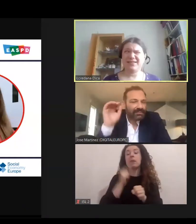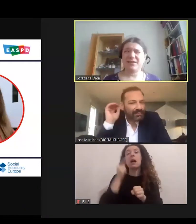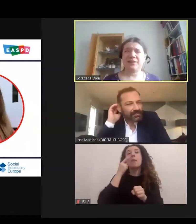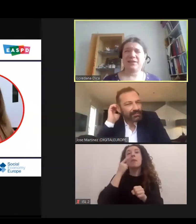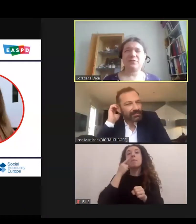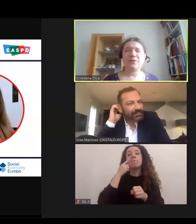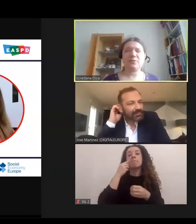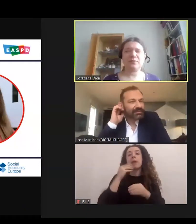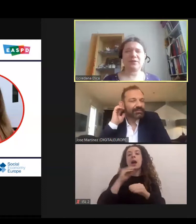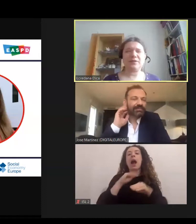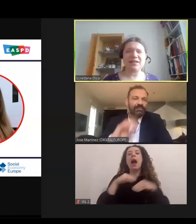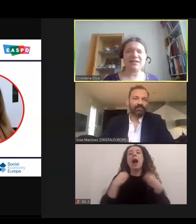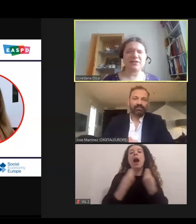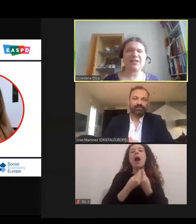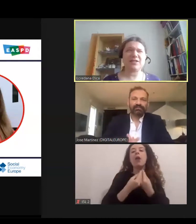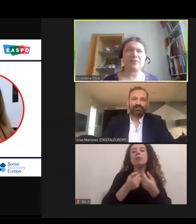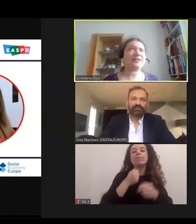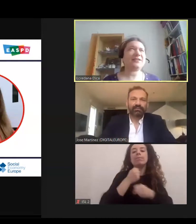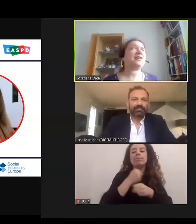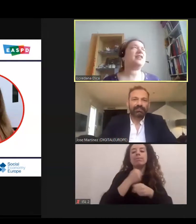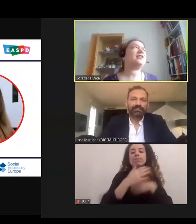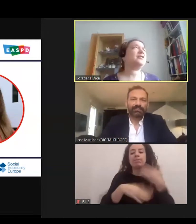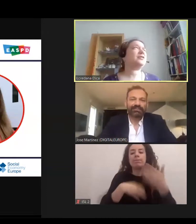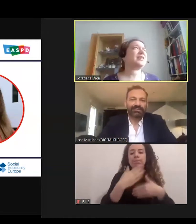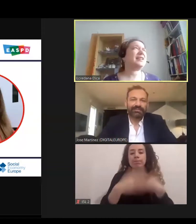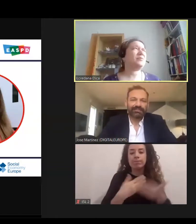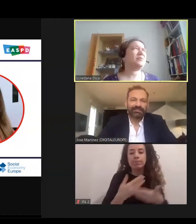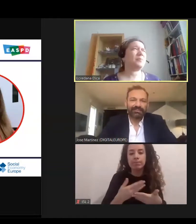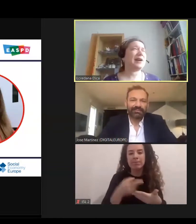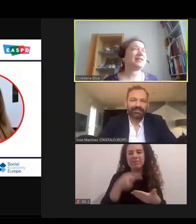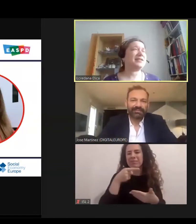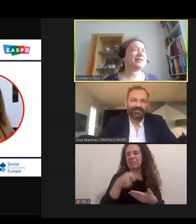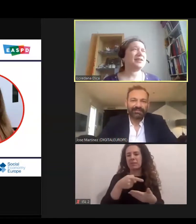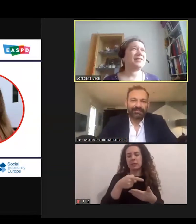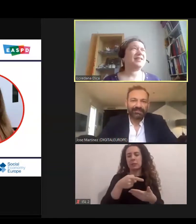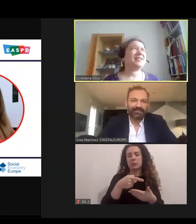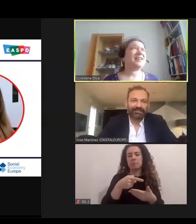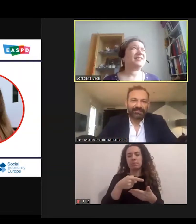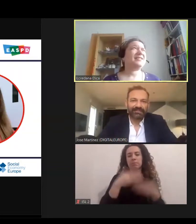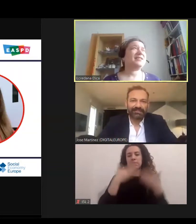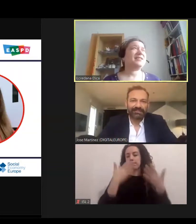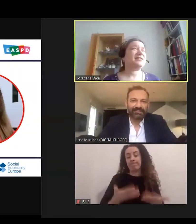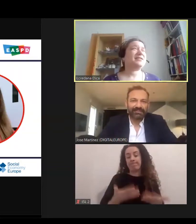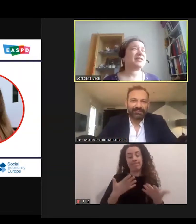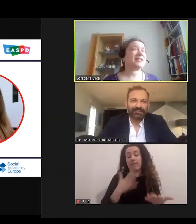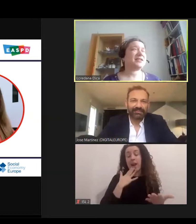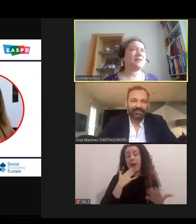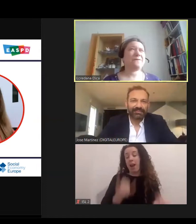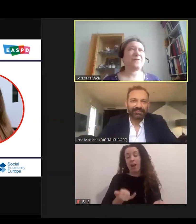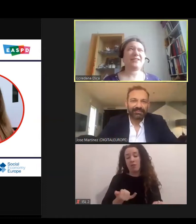together. Thank you so much, and I'm waiting for your questions.